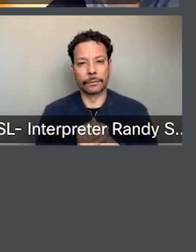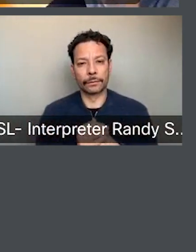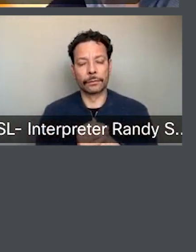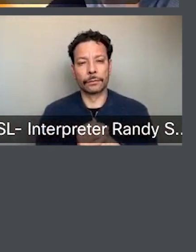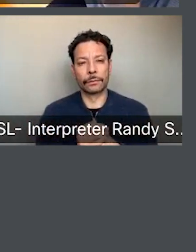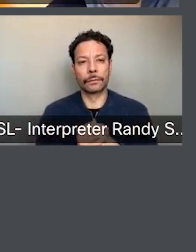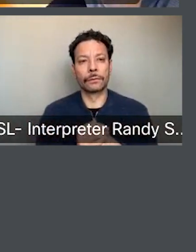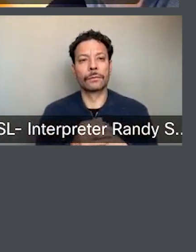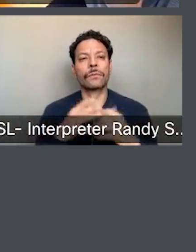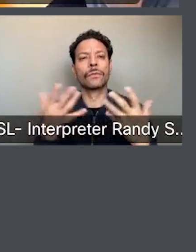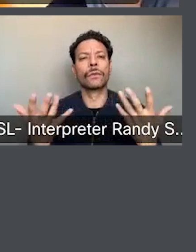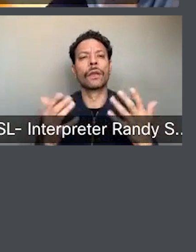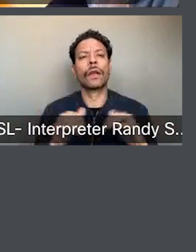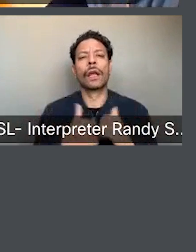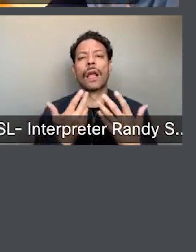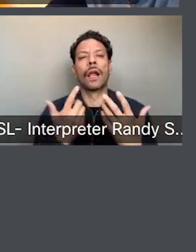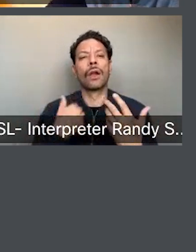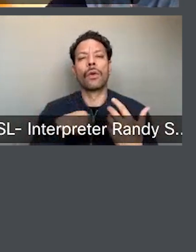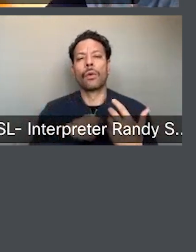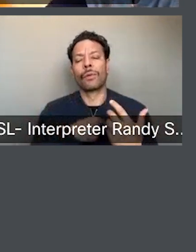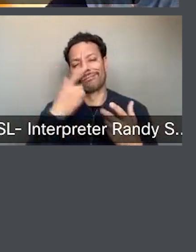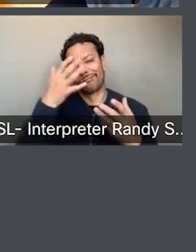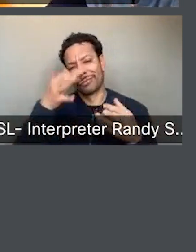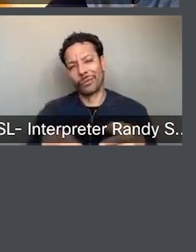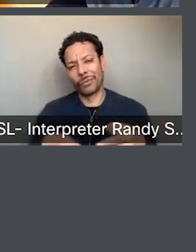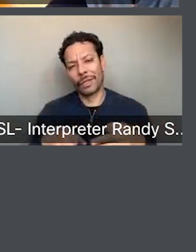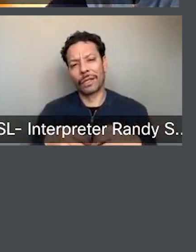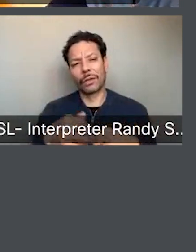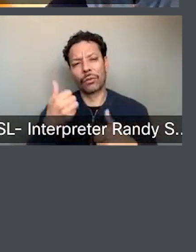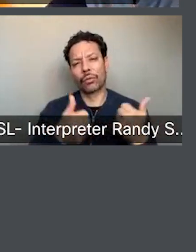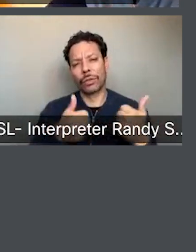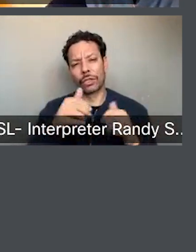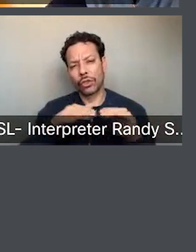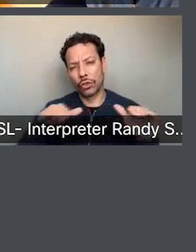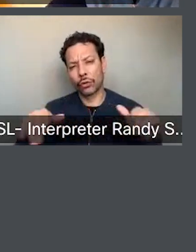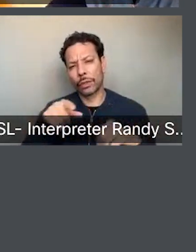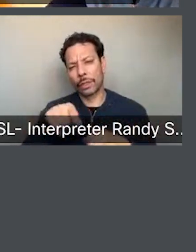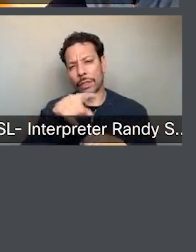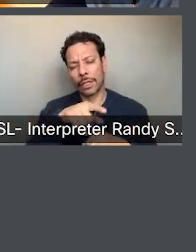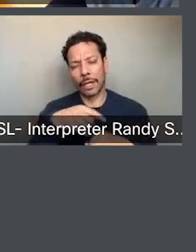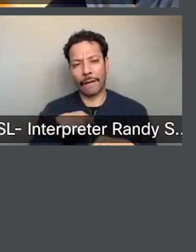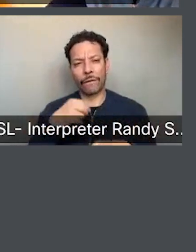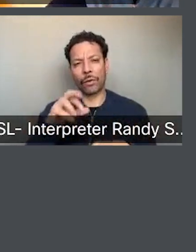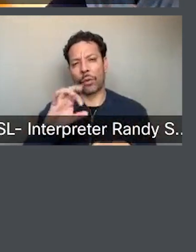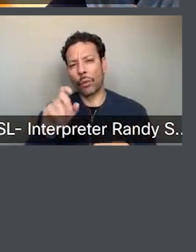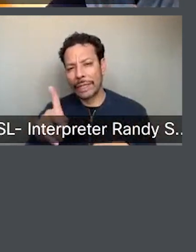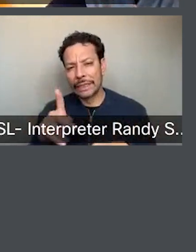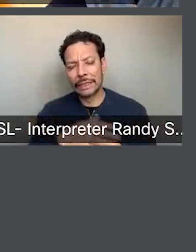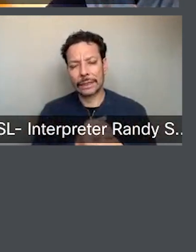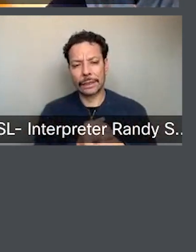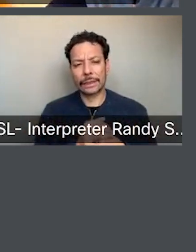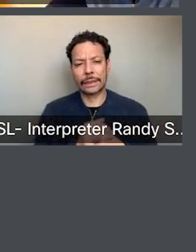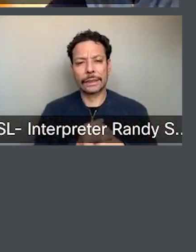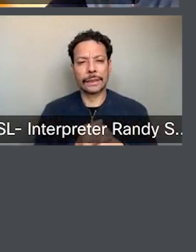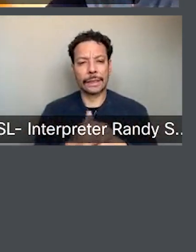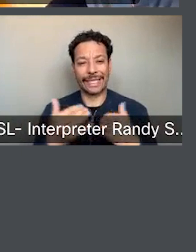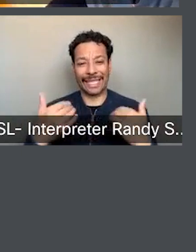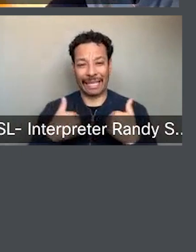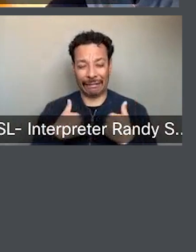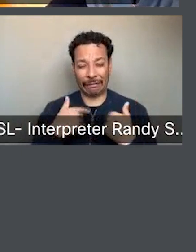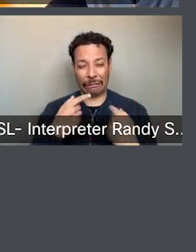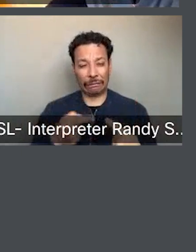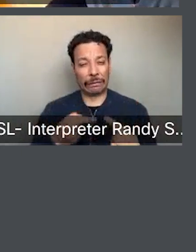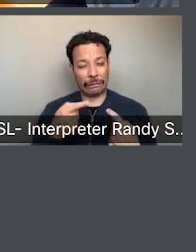So how do we determine which children are at risk for having difficulty?